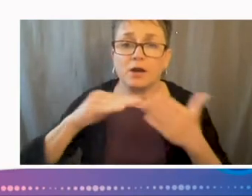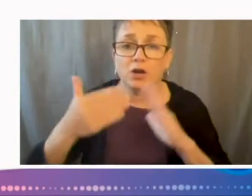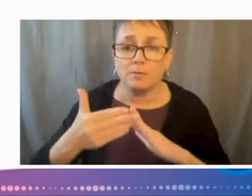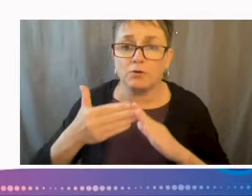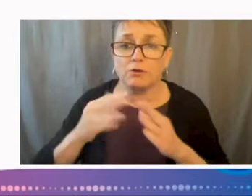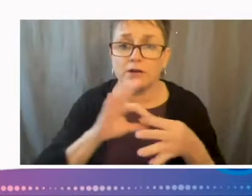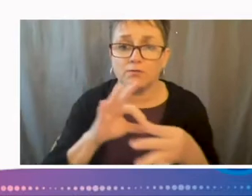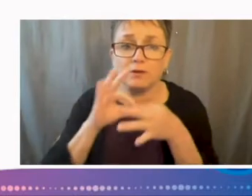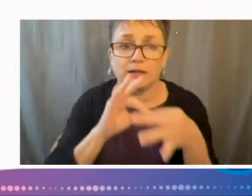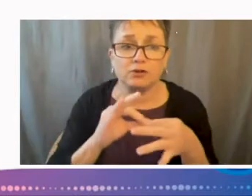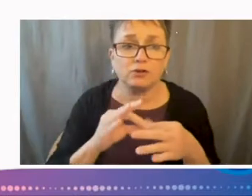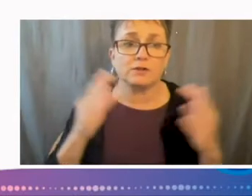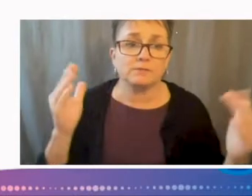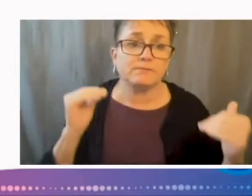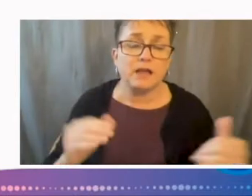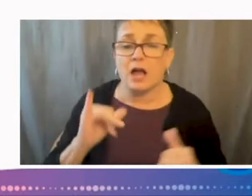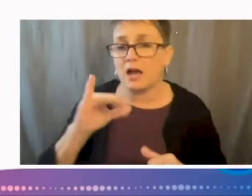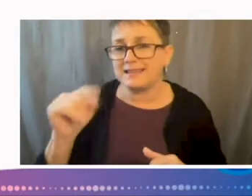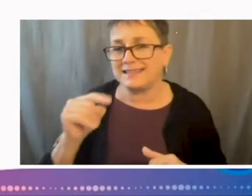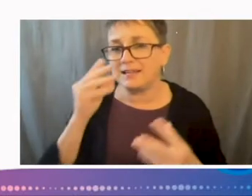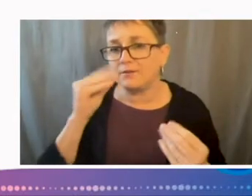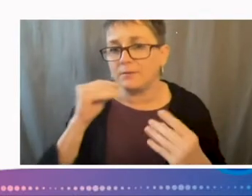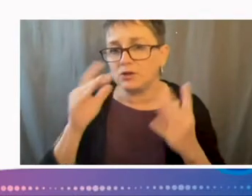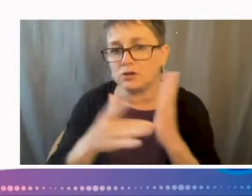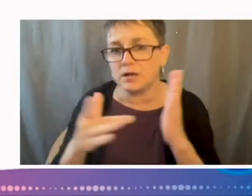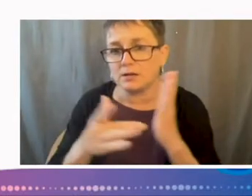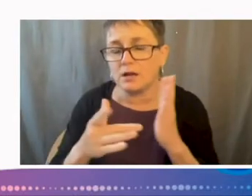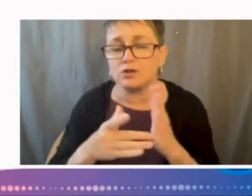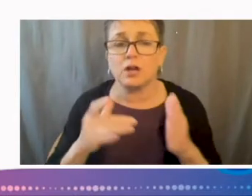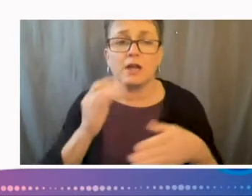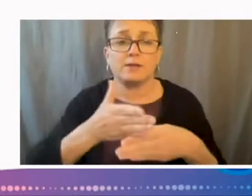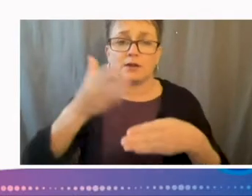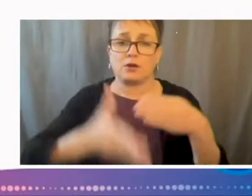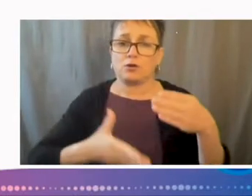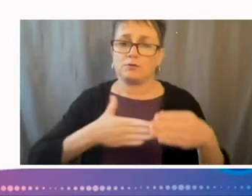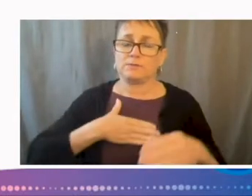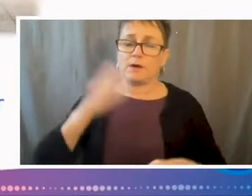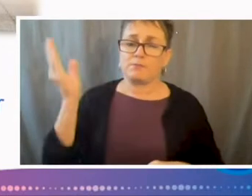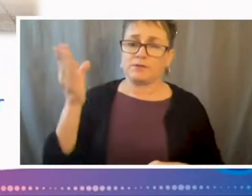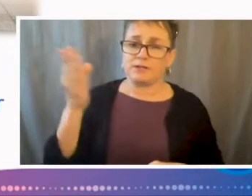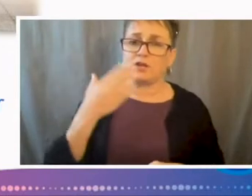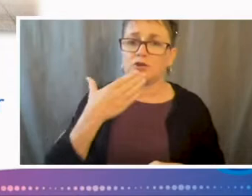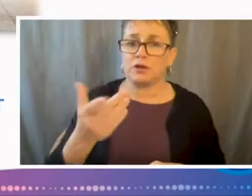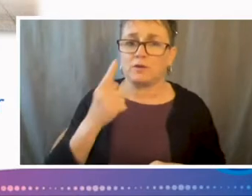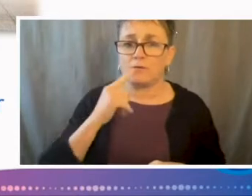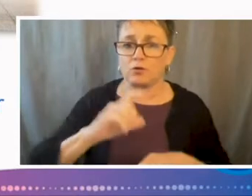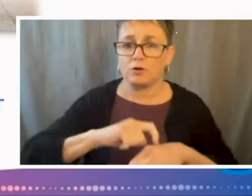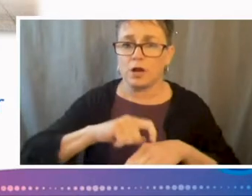information technology. This concludes the bus presentation. Thank you for your time and attention.